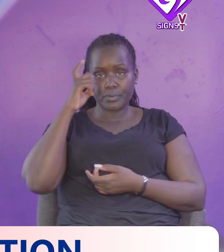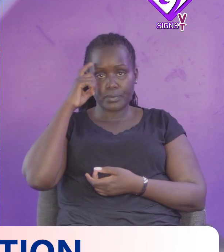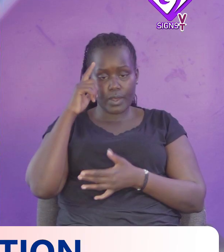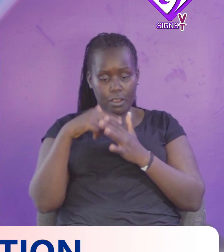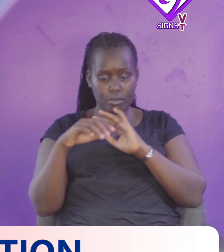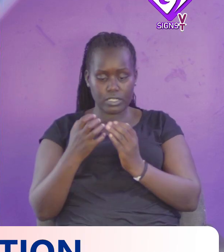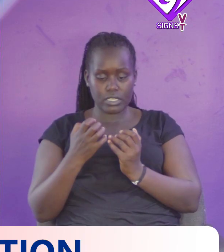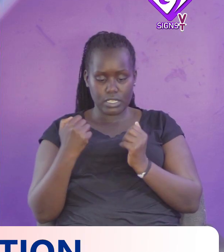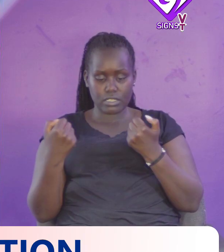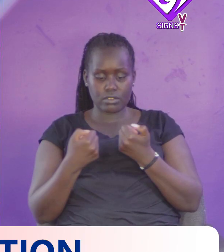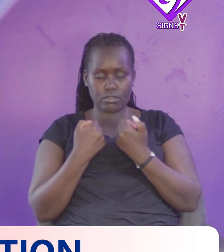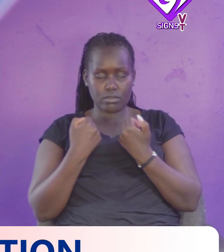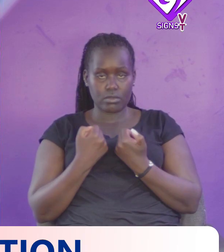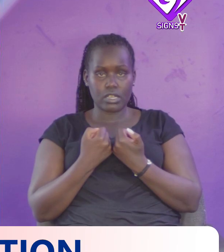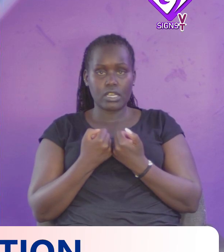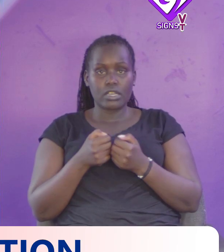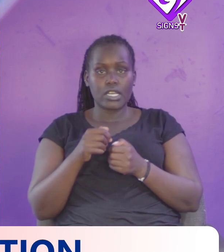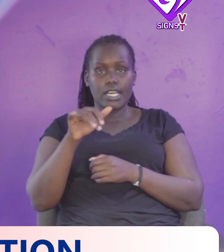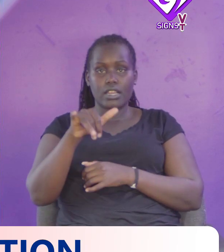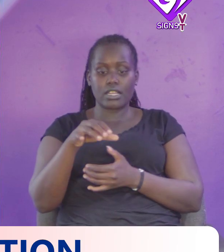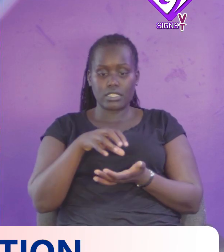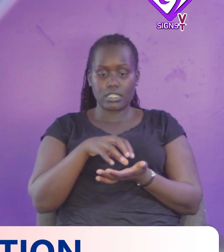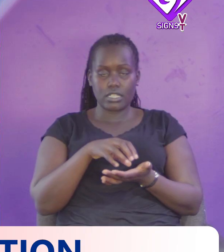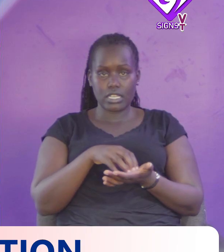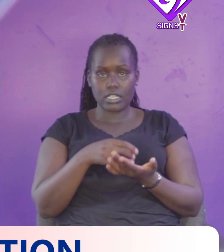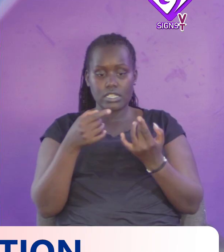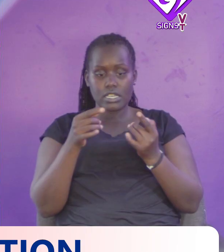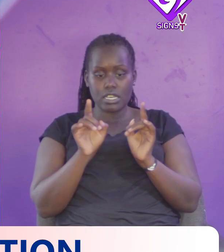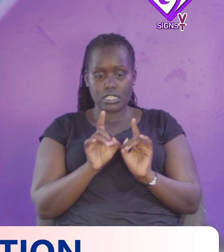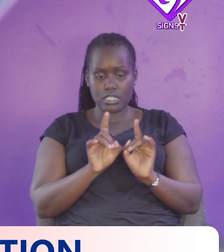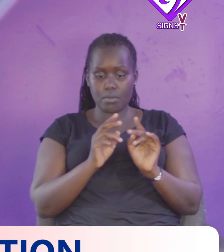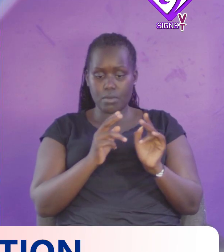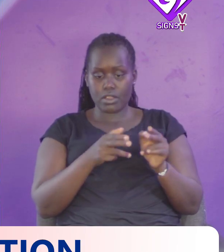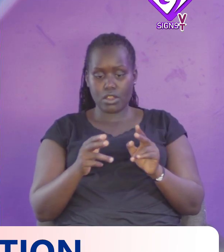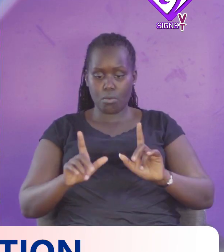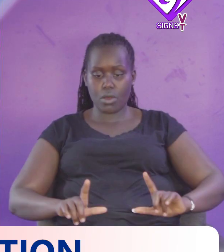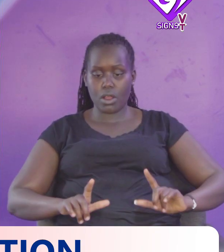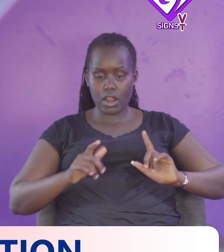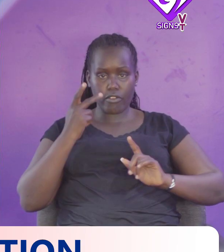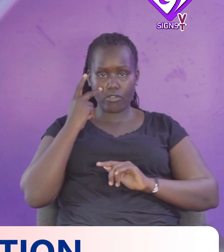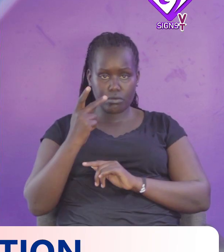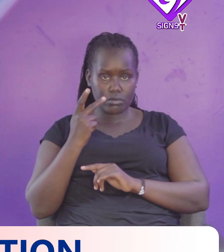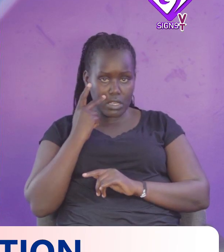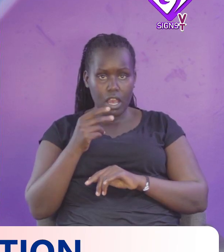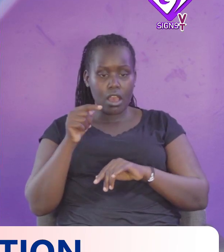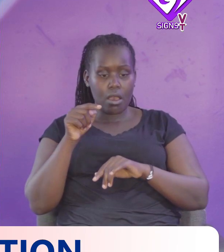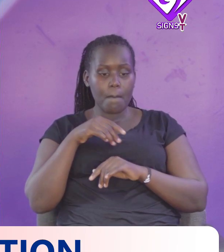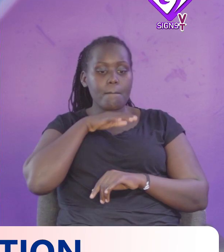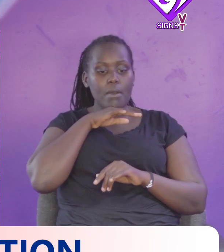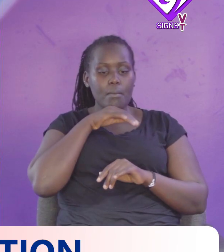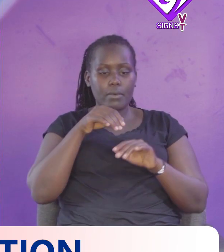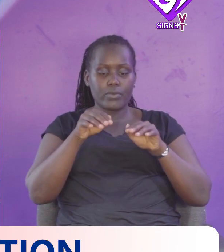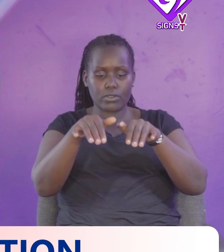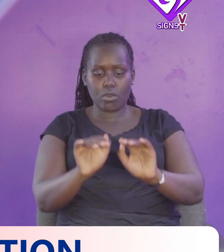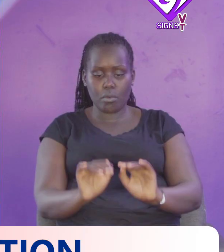to happen is, in such a case, even just in the normal lives, because you see now Baba got a state burial, but just in case it